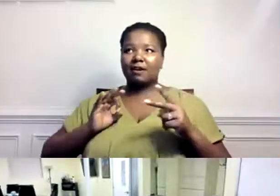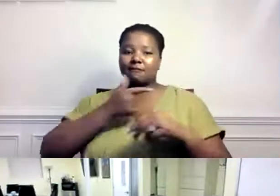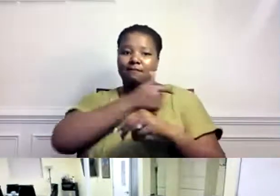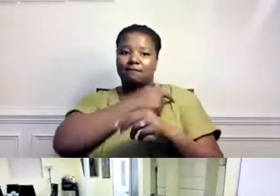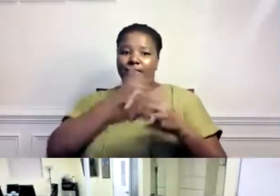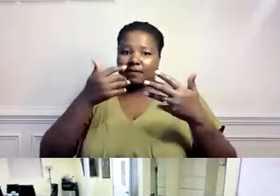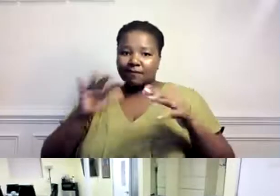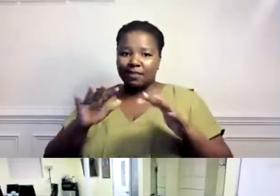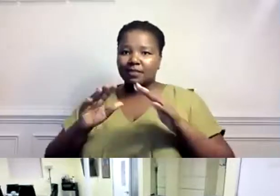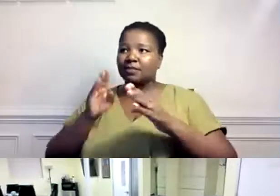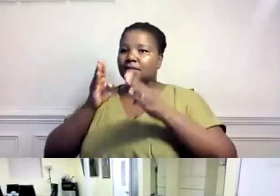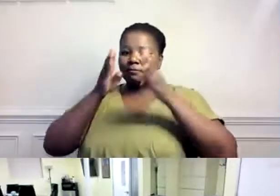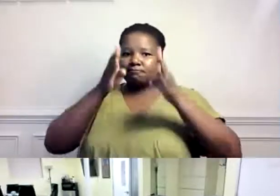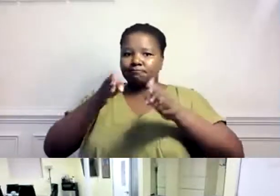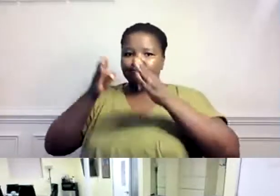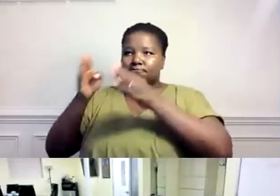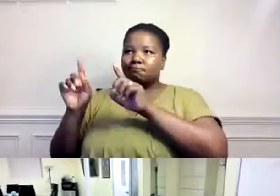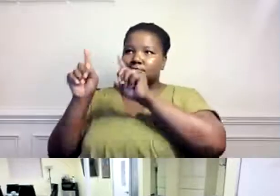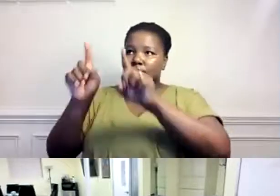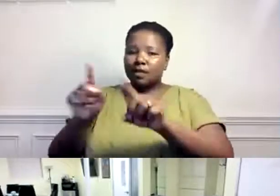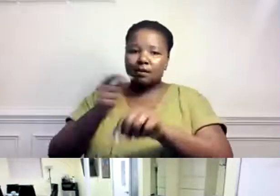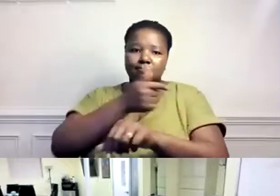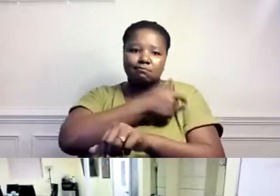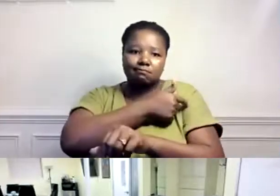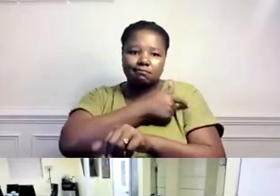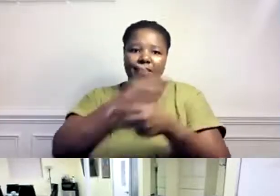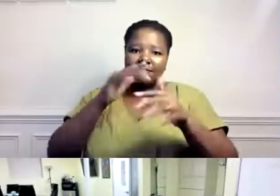them. So it's 3 or 4 or 5 folks going into the community.